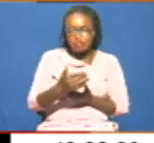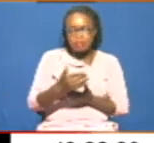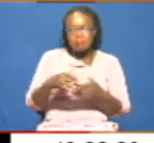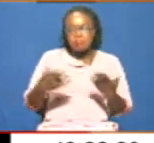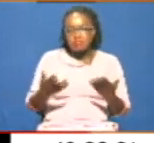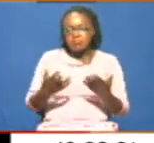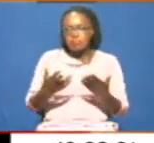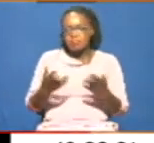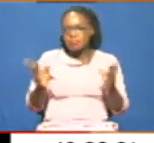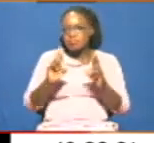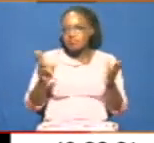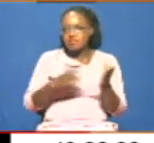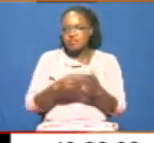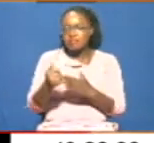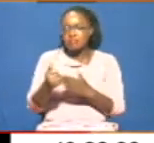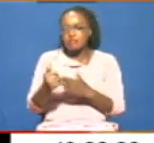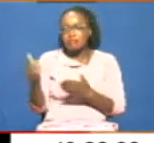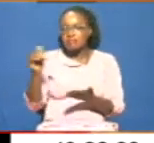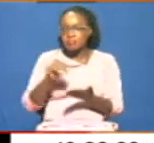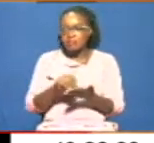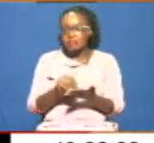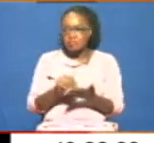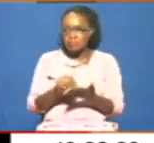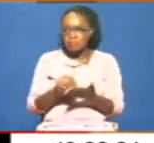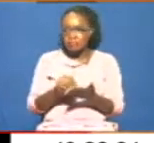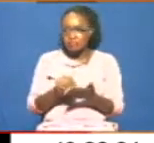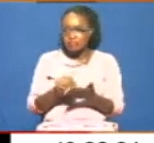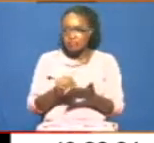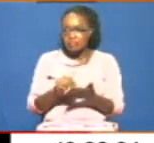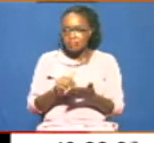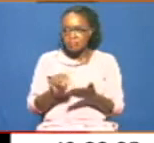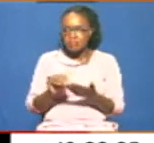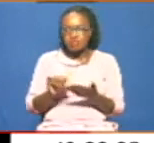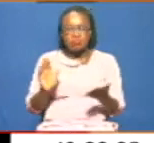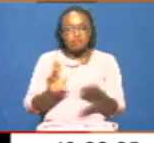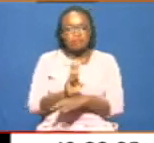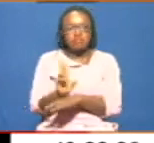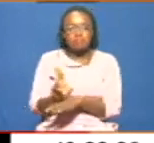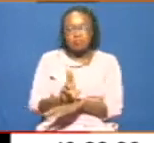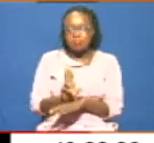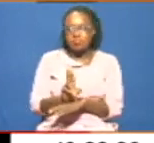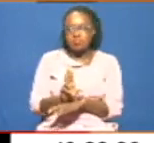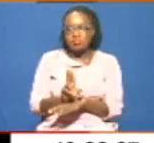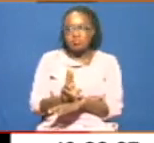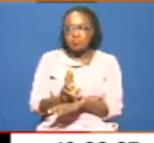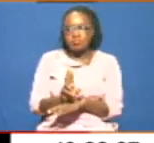trees are not willing to sell it anymore. And therefore, people spend more again. This is a contribution